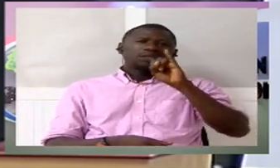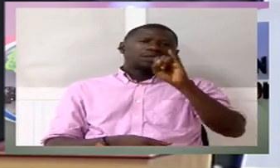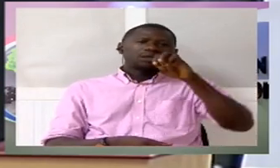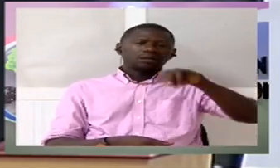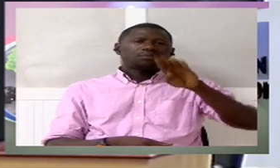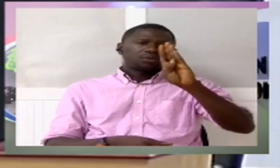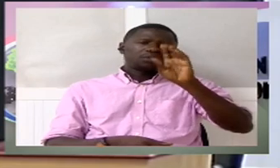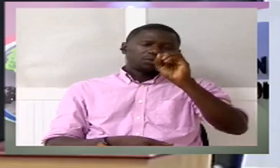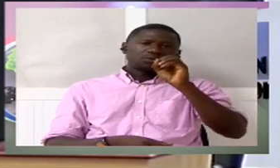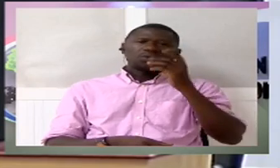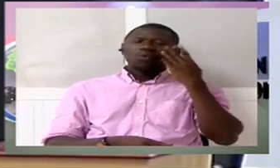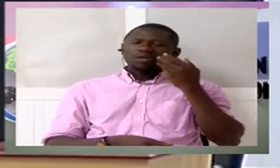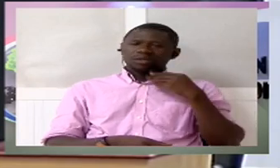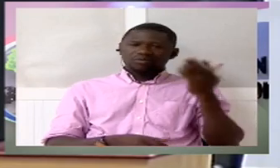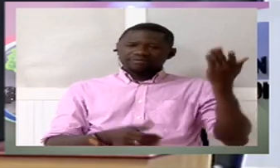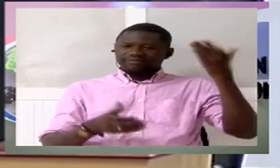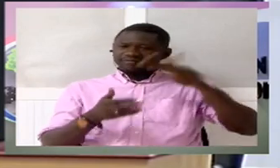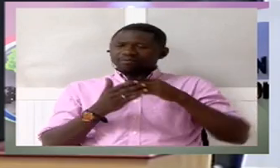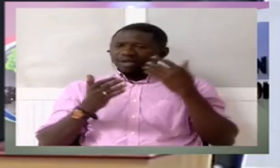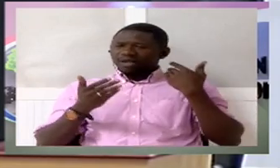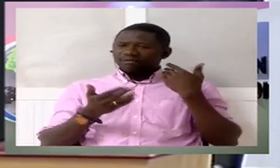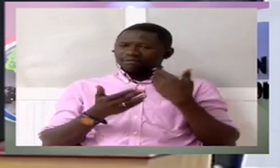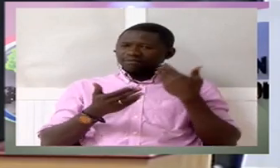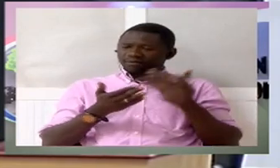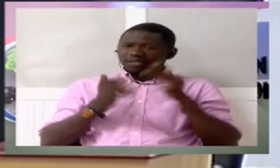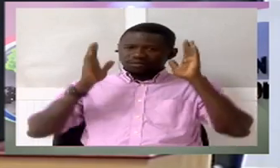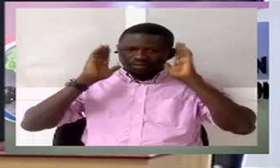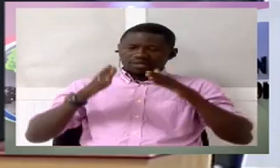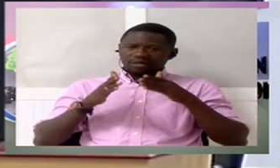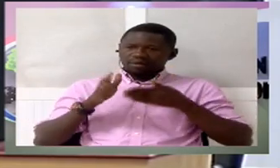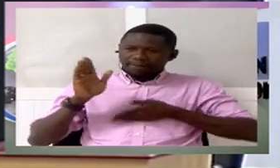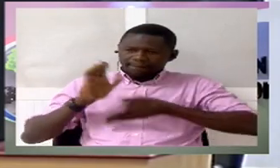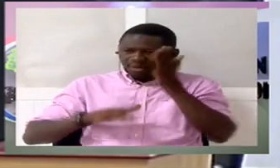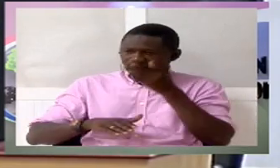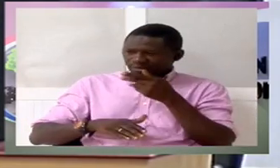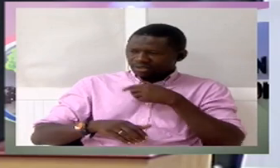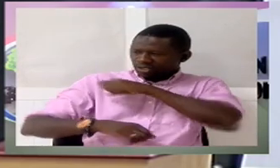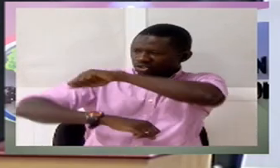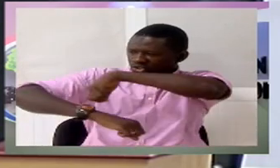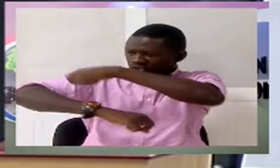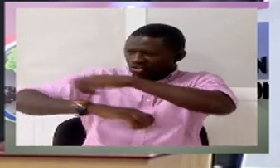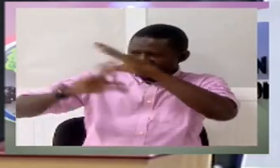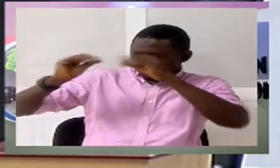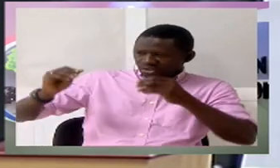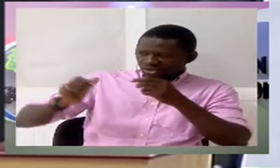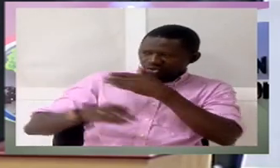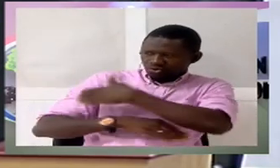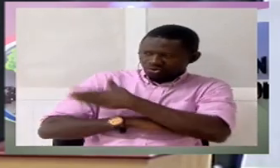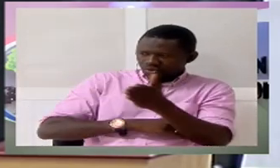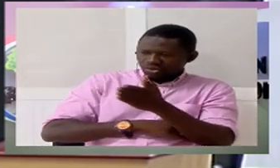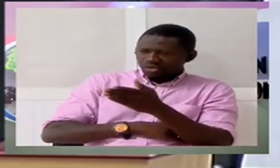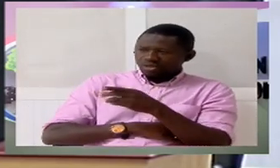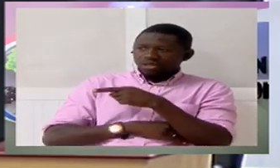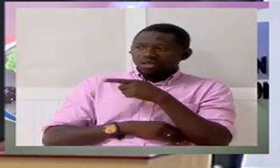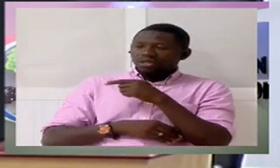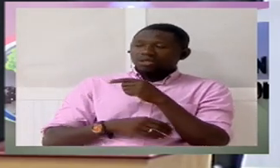When I was just from having prayers, tambitela wanyi bundatu. I passed them by the kitchen door. Ibe kuloka. They